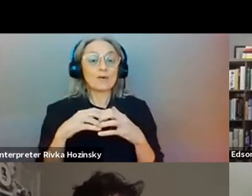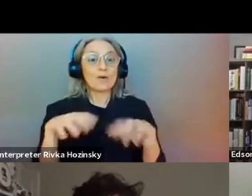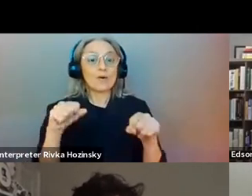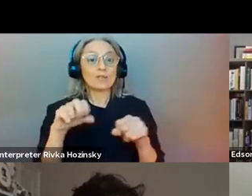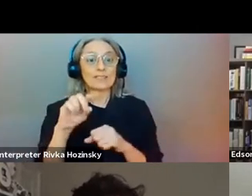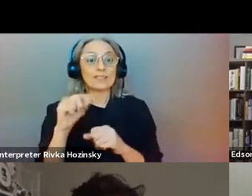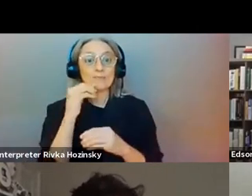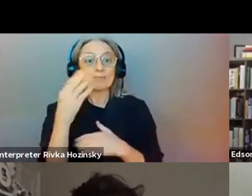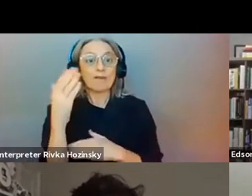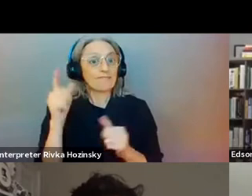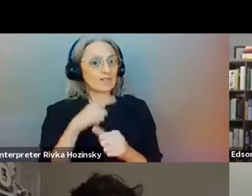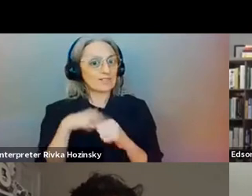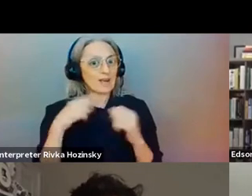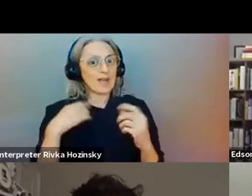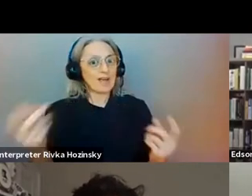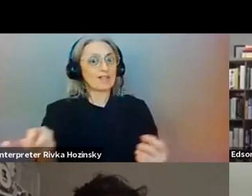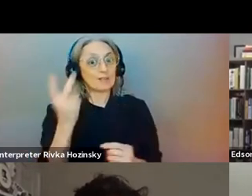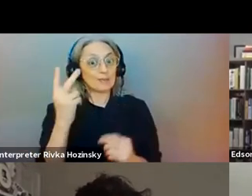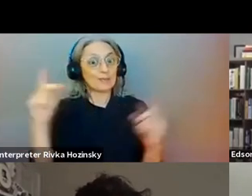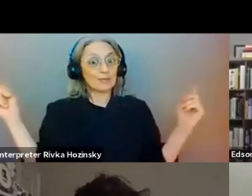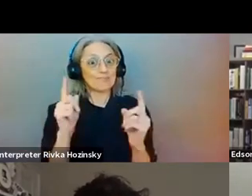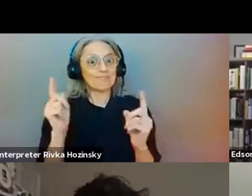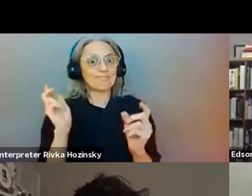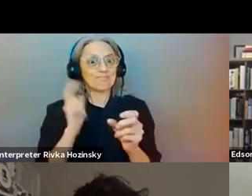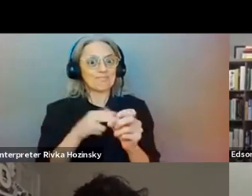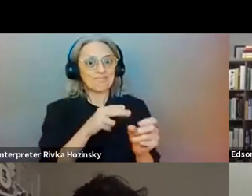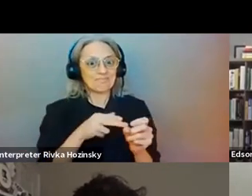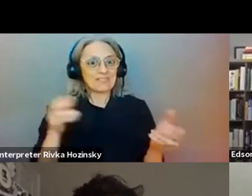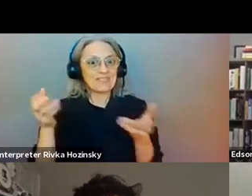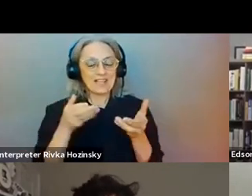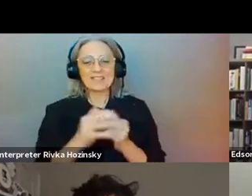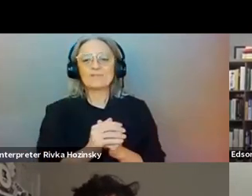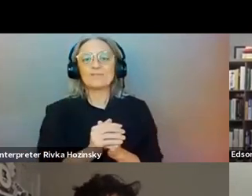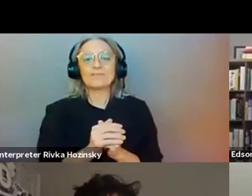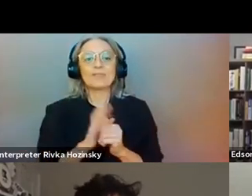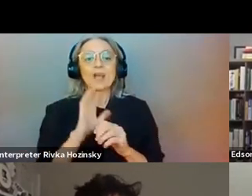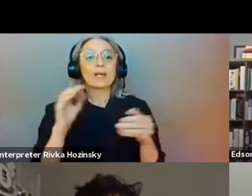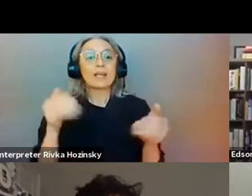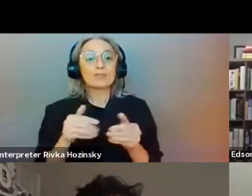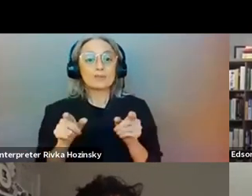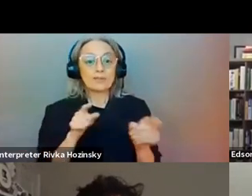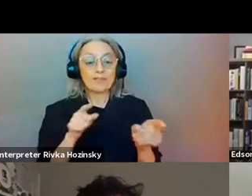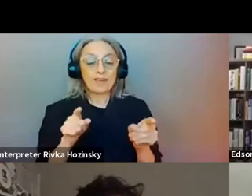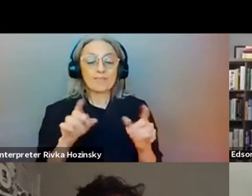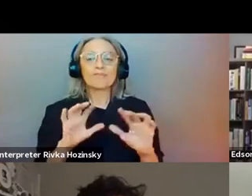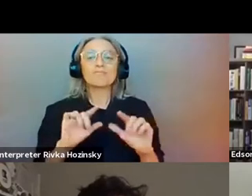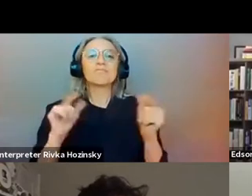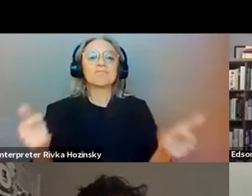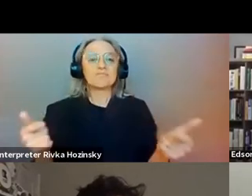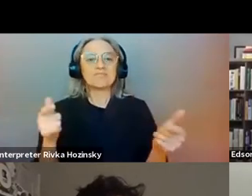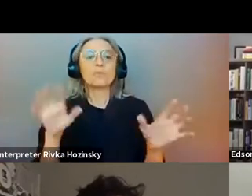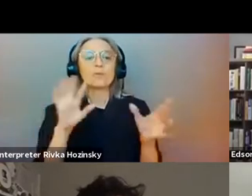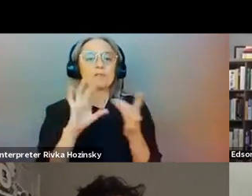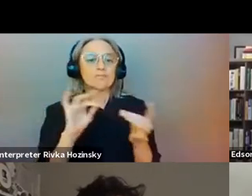we've had two guests. So I will introduce them very briefly. And then after that, they're going to introduce themselves.